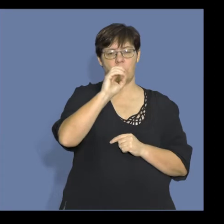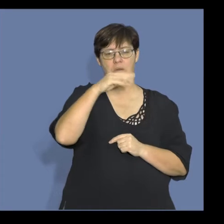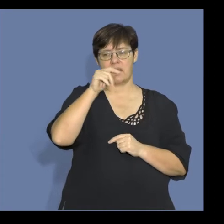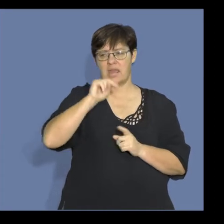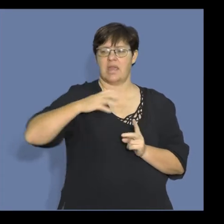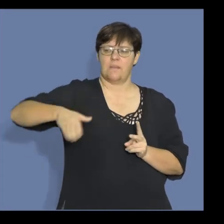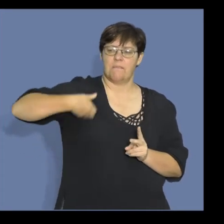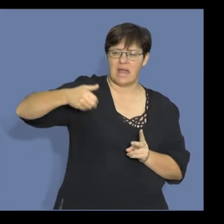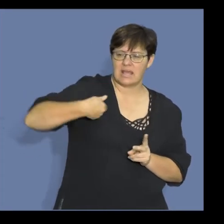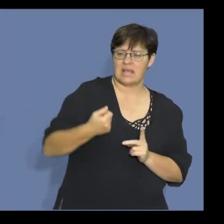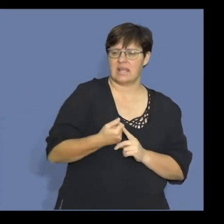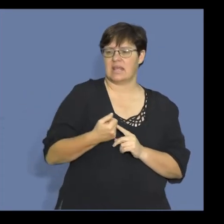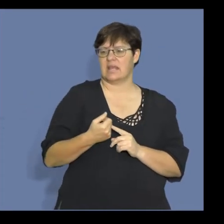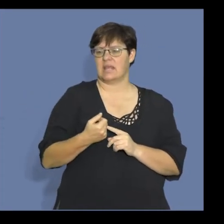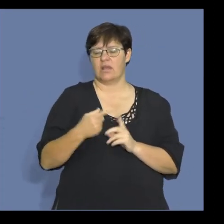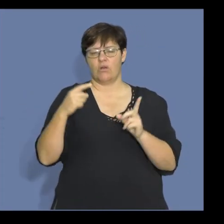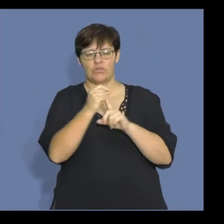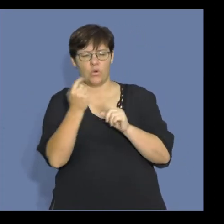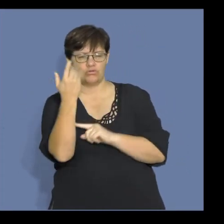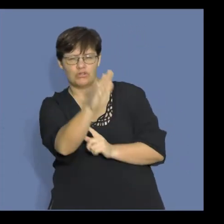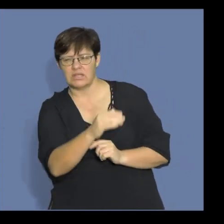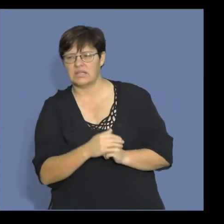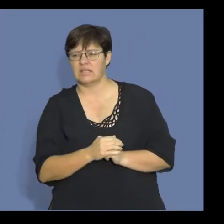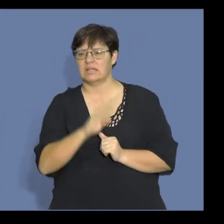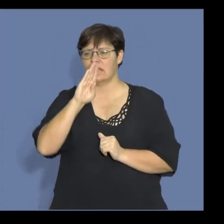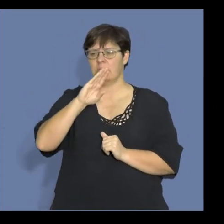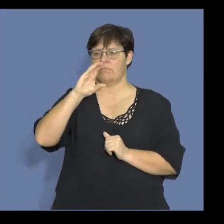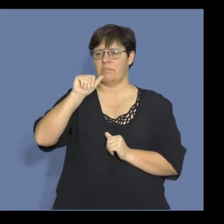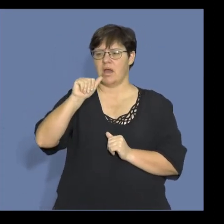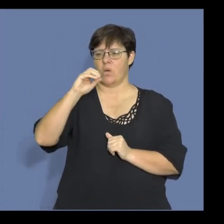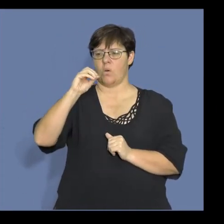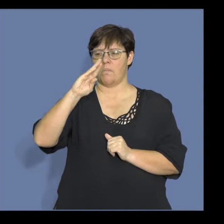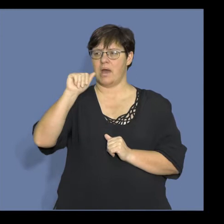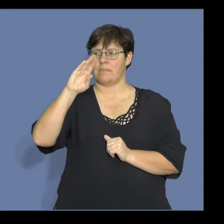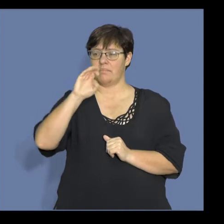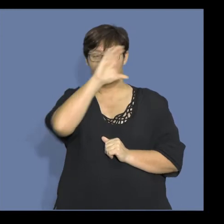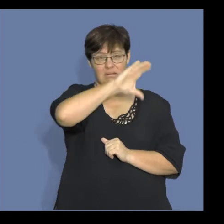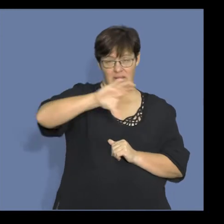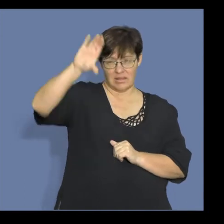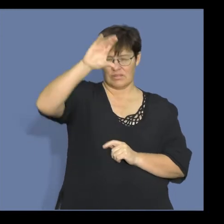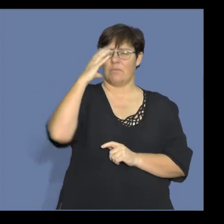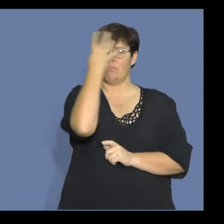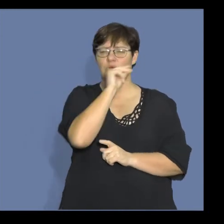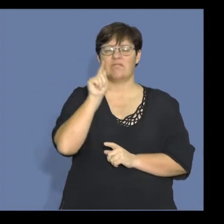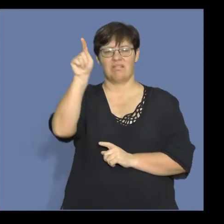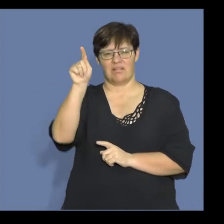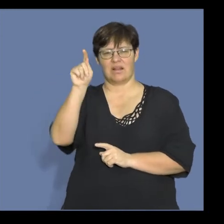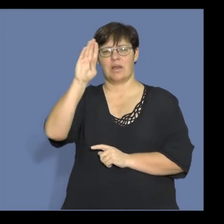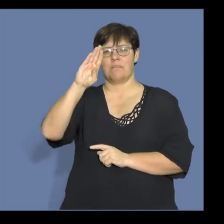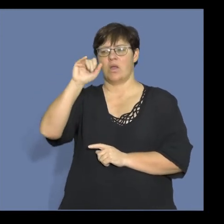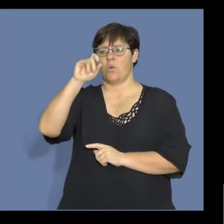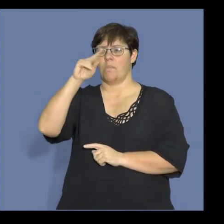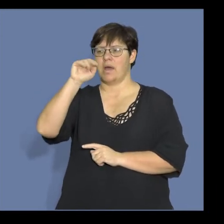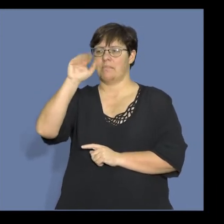mopane, the monkey, thorn tree, as well as the baobabs, which are found predominantly in Area 5. And here's a beautiful image of